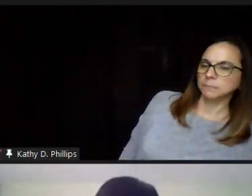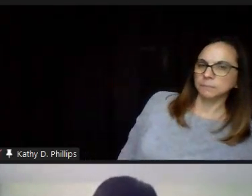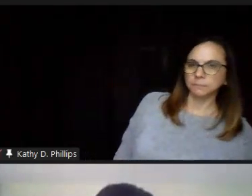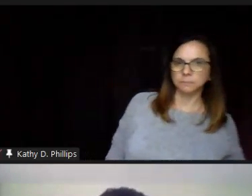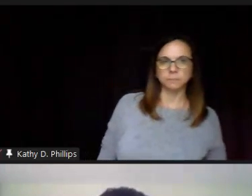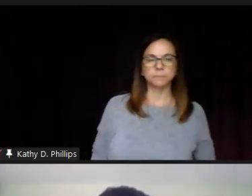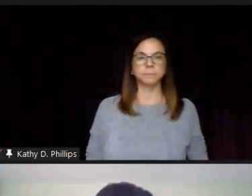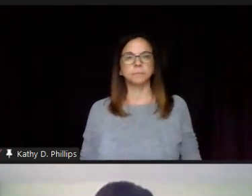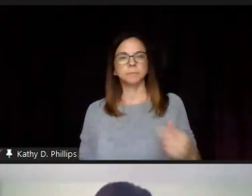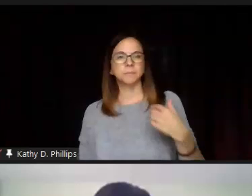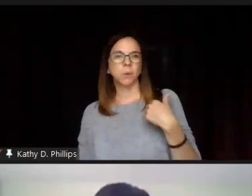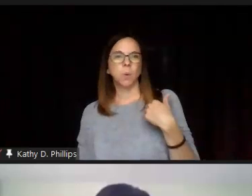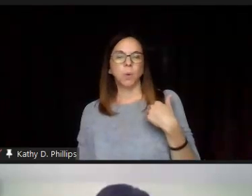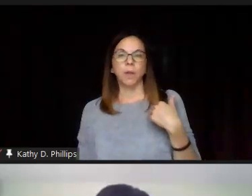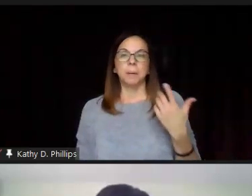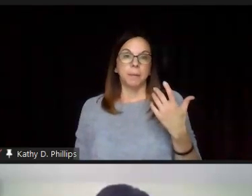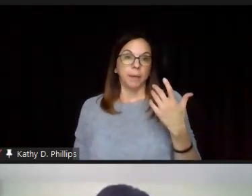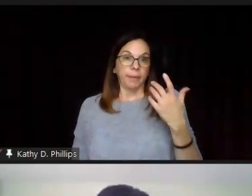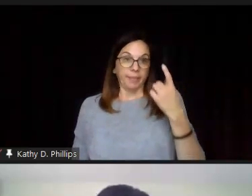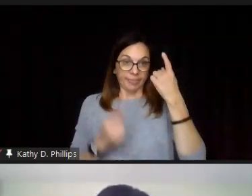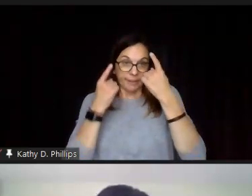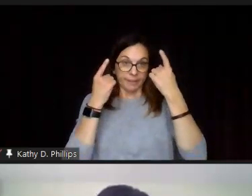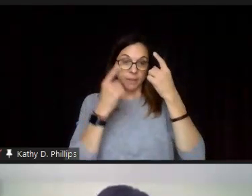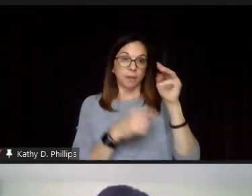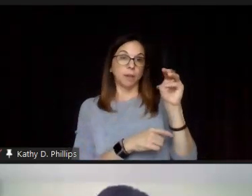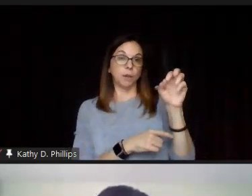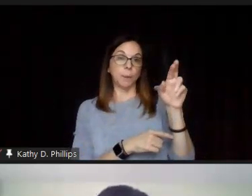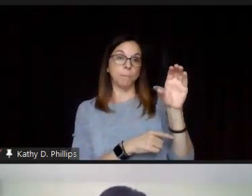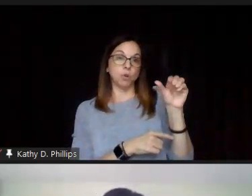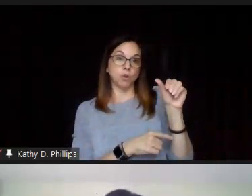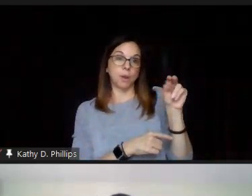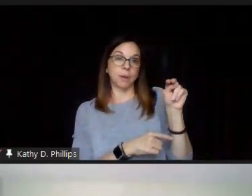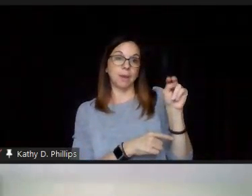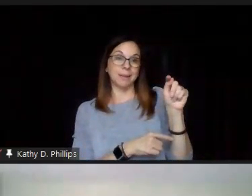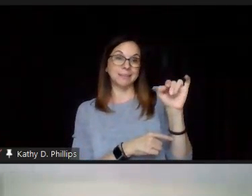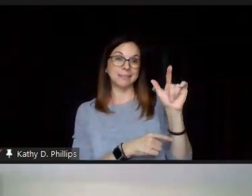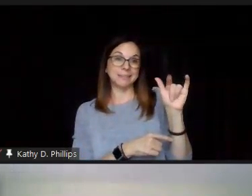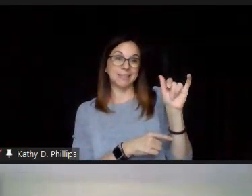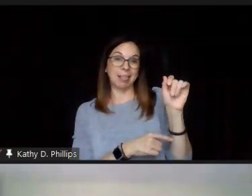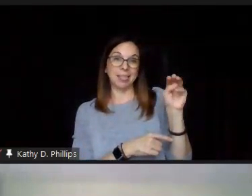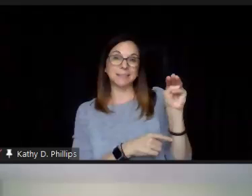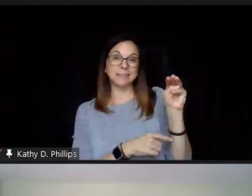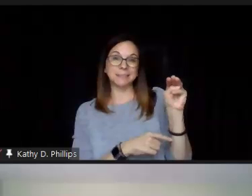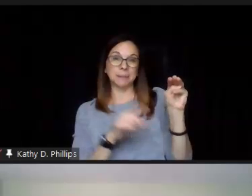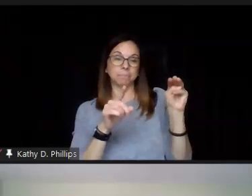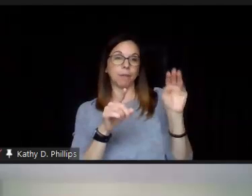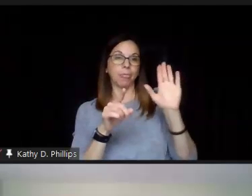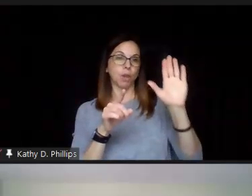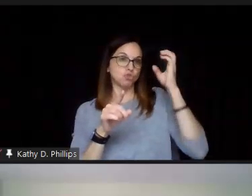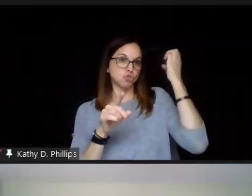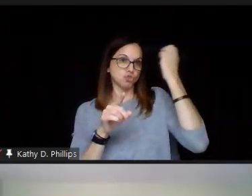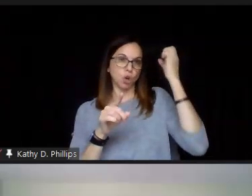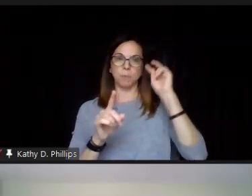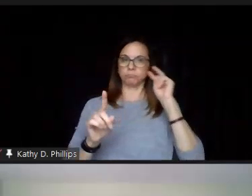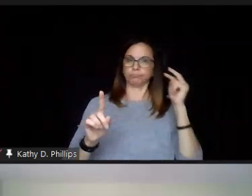So we're thinking of mercantilism, as the caption here suggests, from the European point of view. So